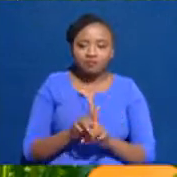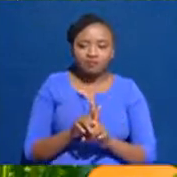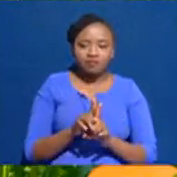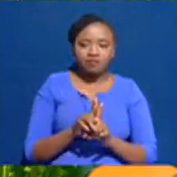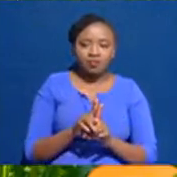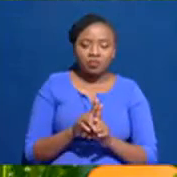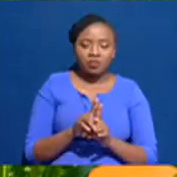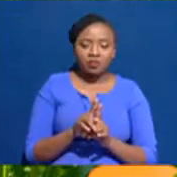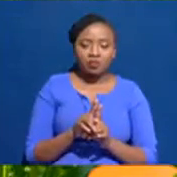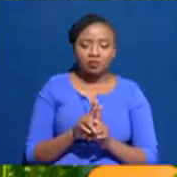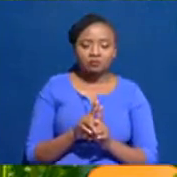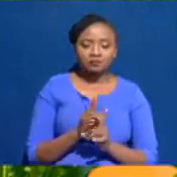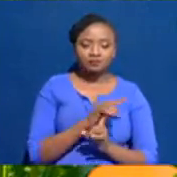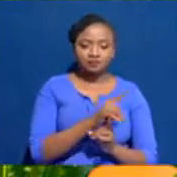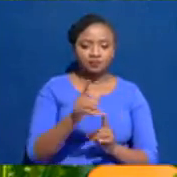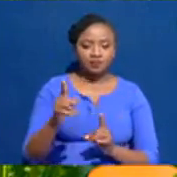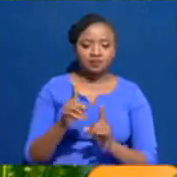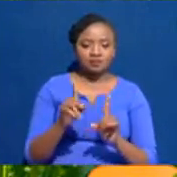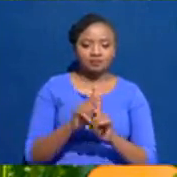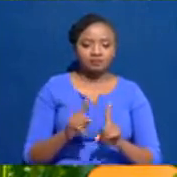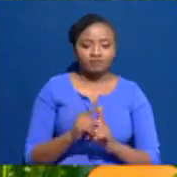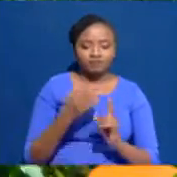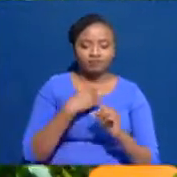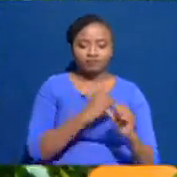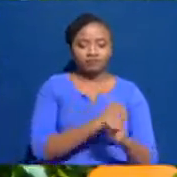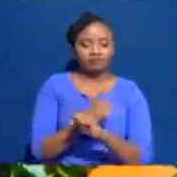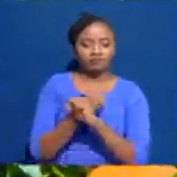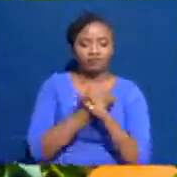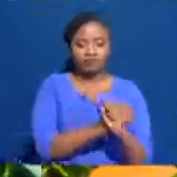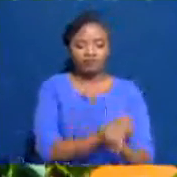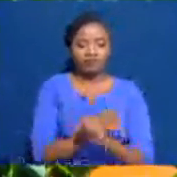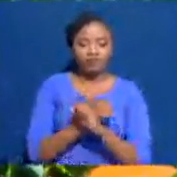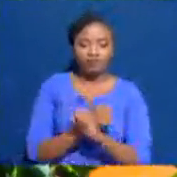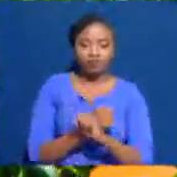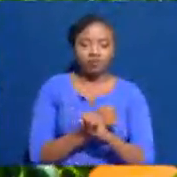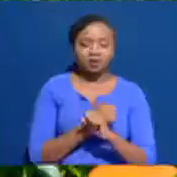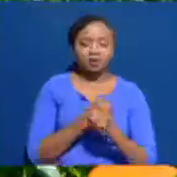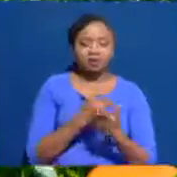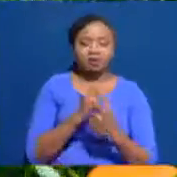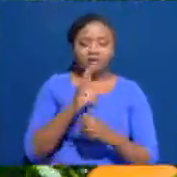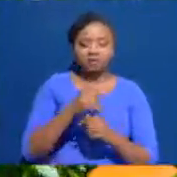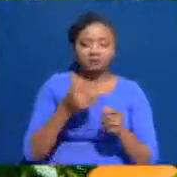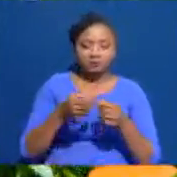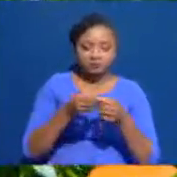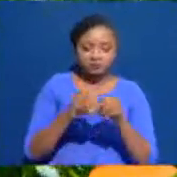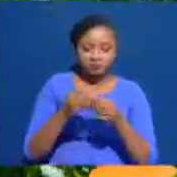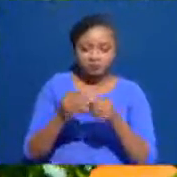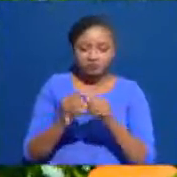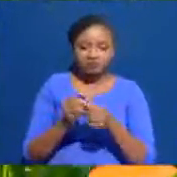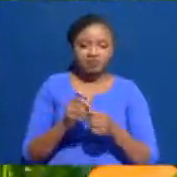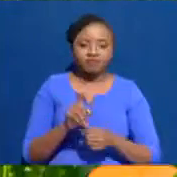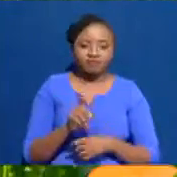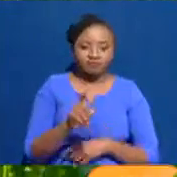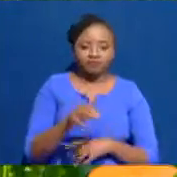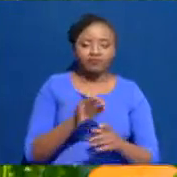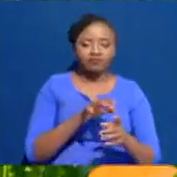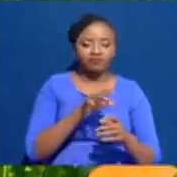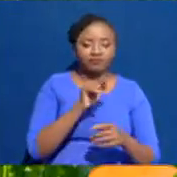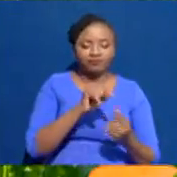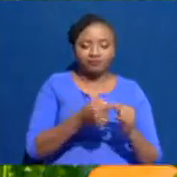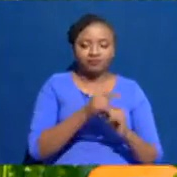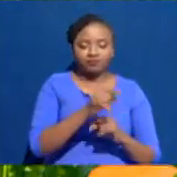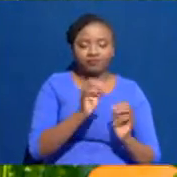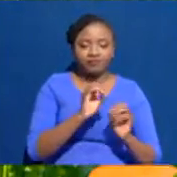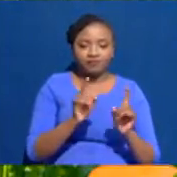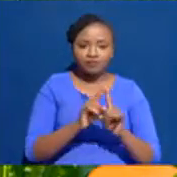they are also protected from attack by the pests and diseases. They have bigger maize, and also